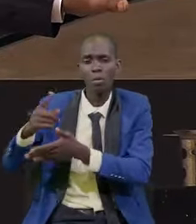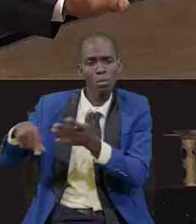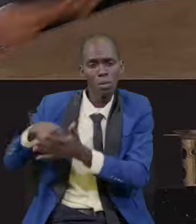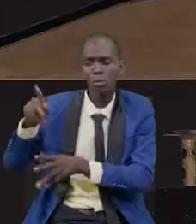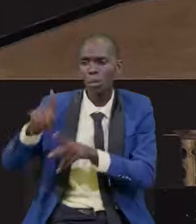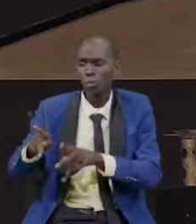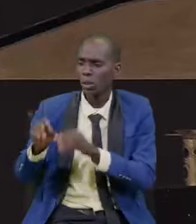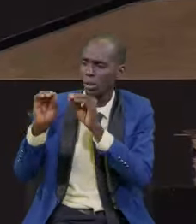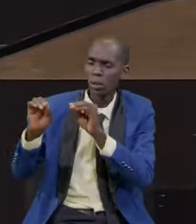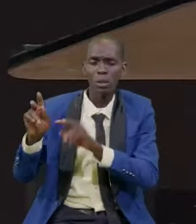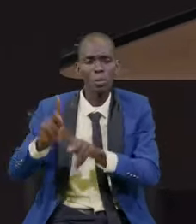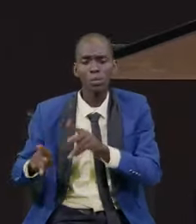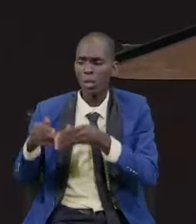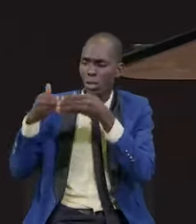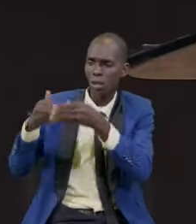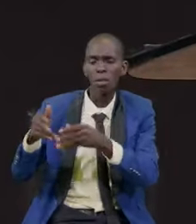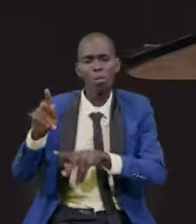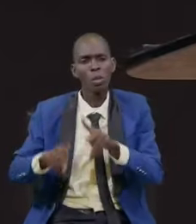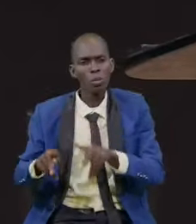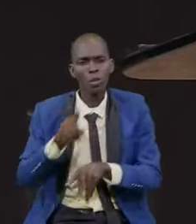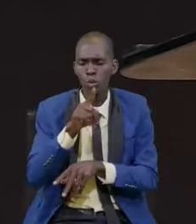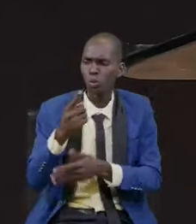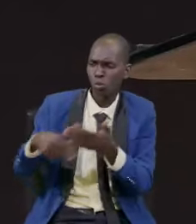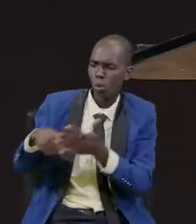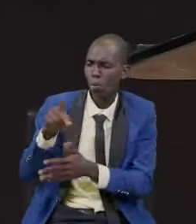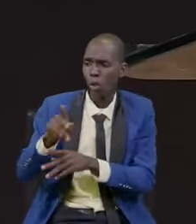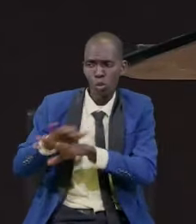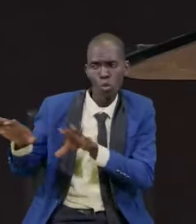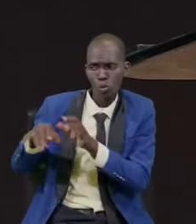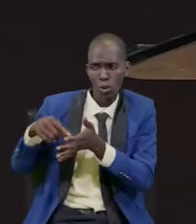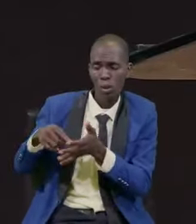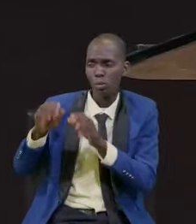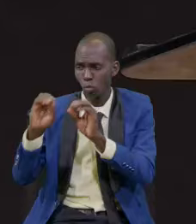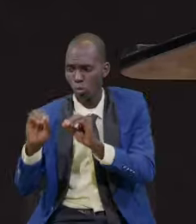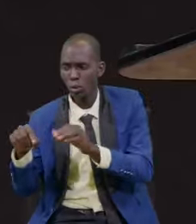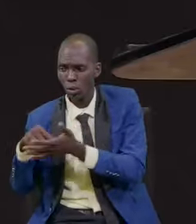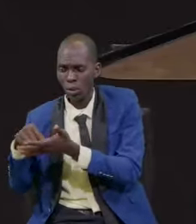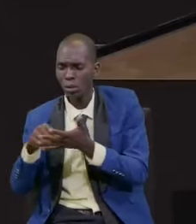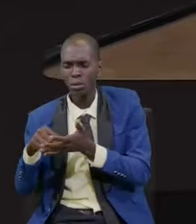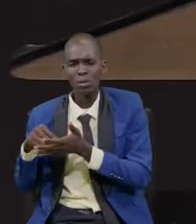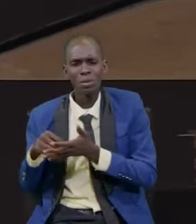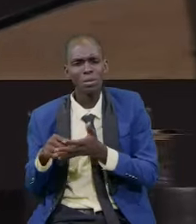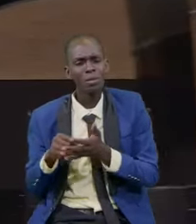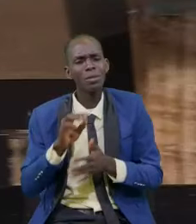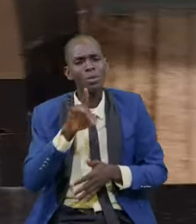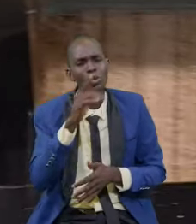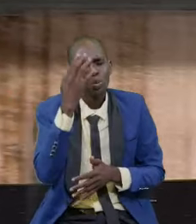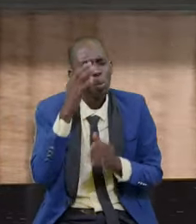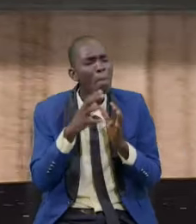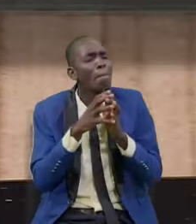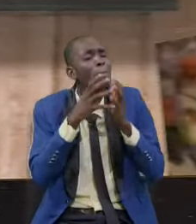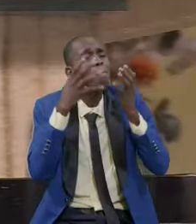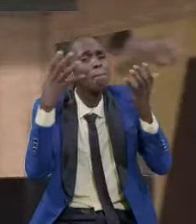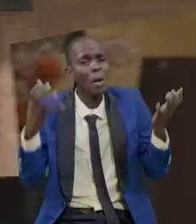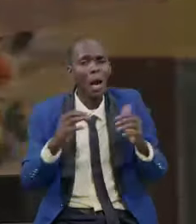be, what they should not do, and what they should do. You know too much about how to help other people to